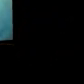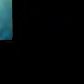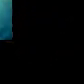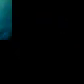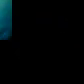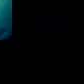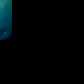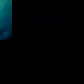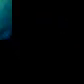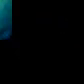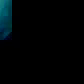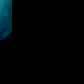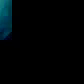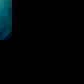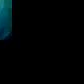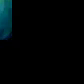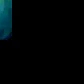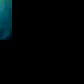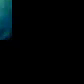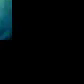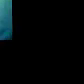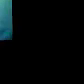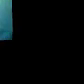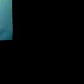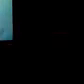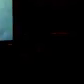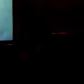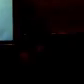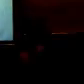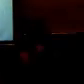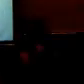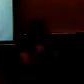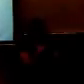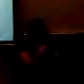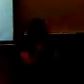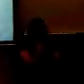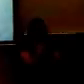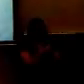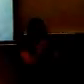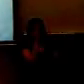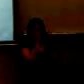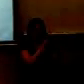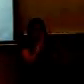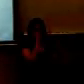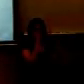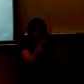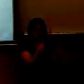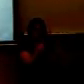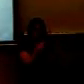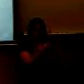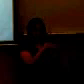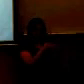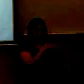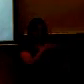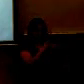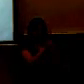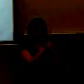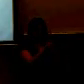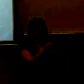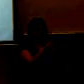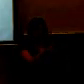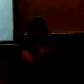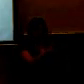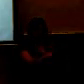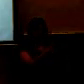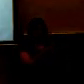algae that they have chlorophyll A and chlorophyll B. But they're unusual in that they have this flexible cell wall,